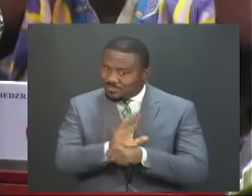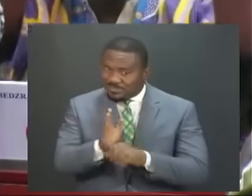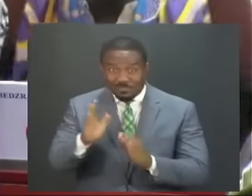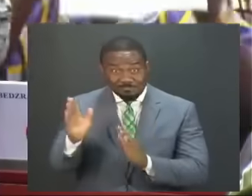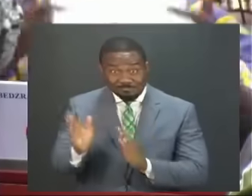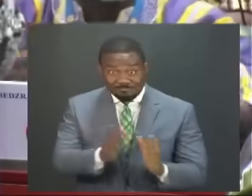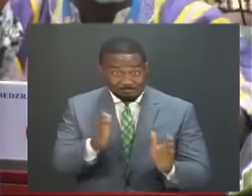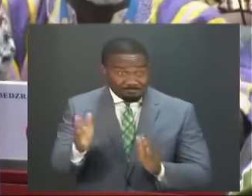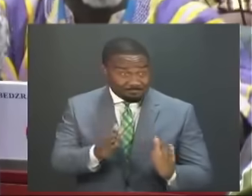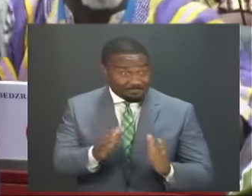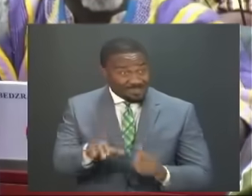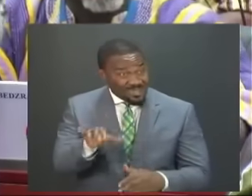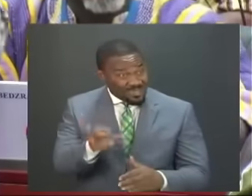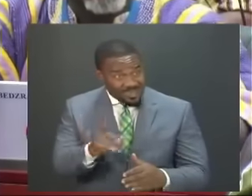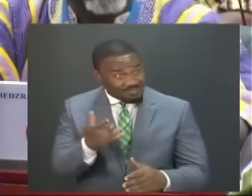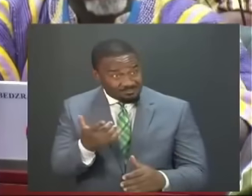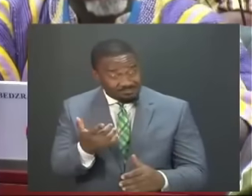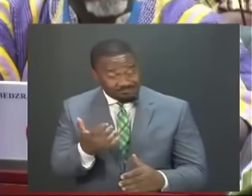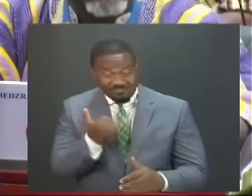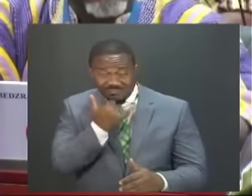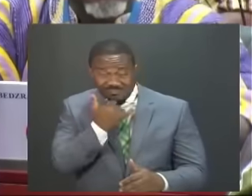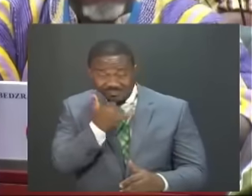that is for the records. Two,